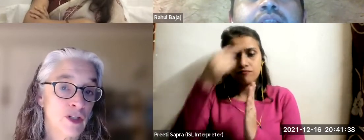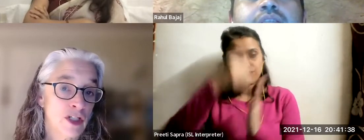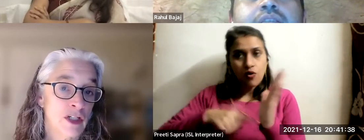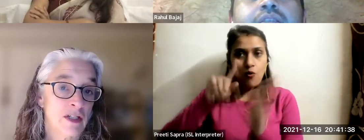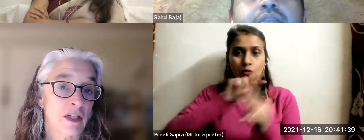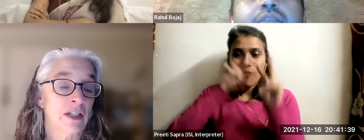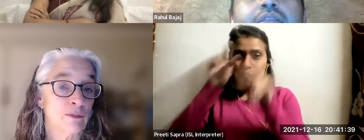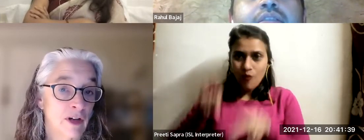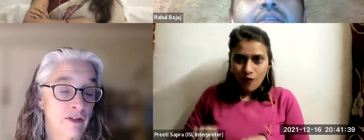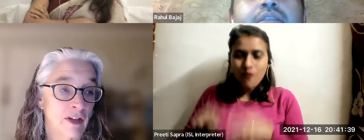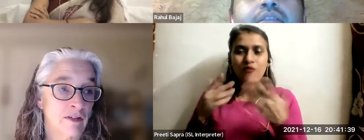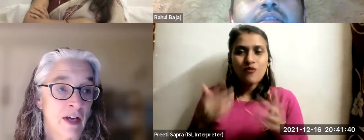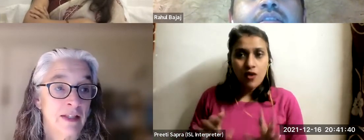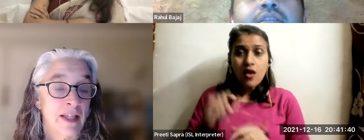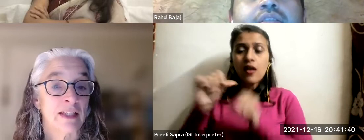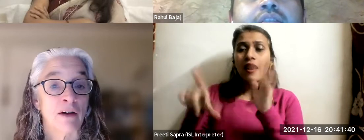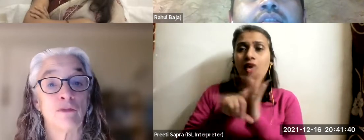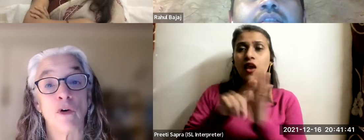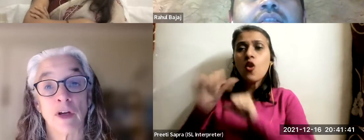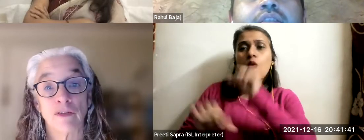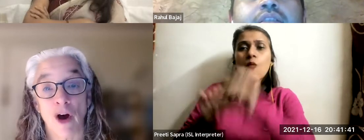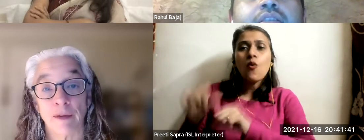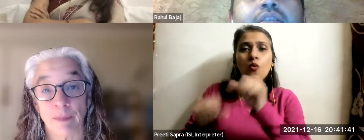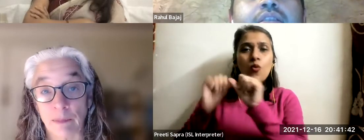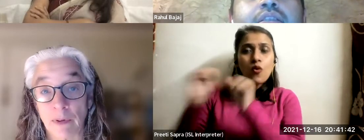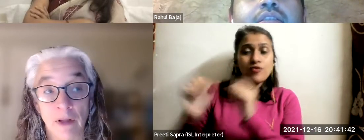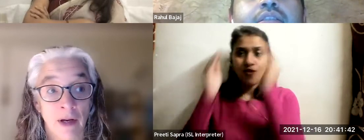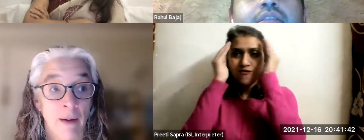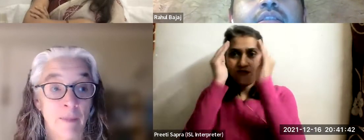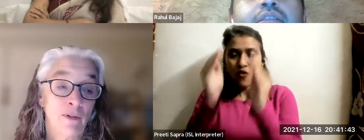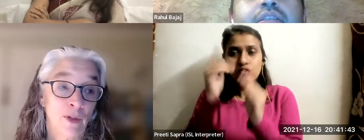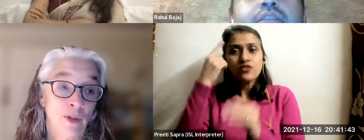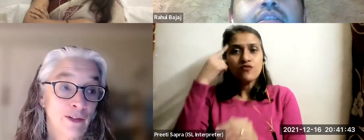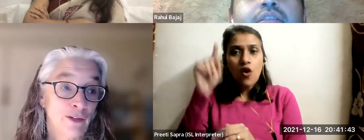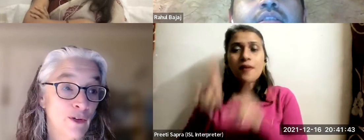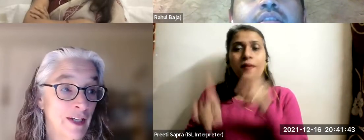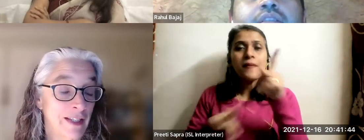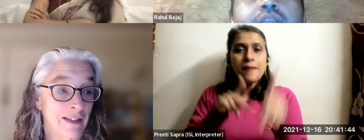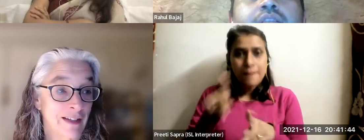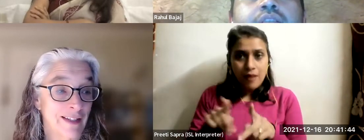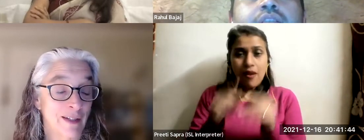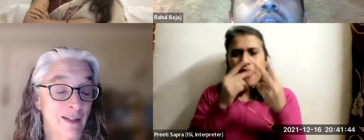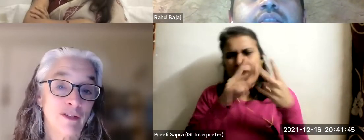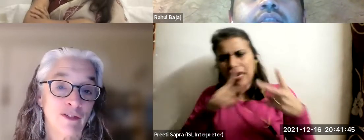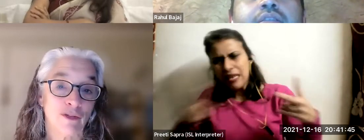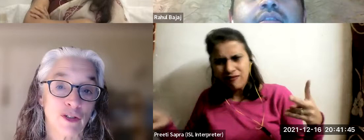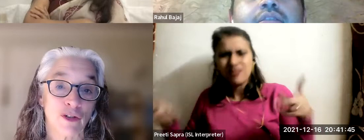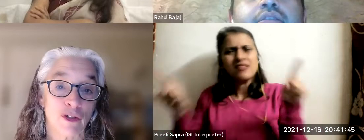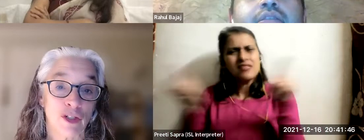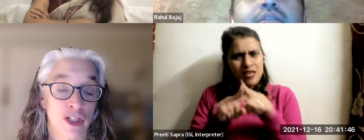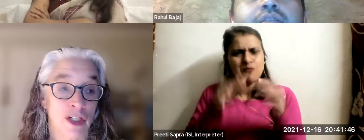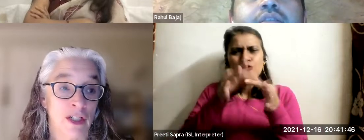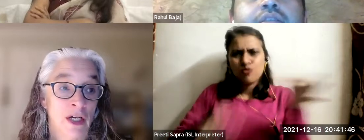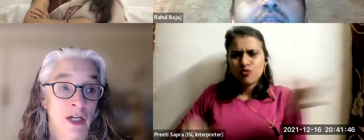structured negotiation is a legal process that allows focus on people. I mean, one little story in the process of